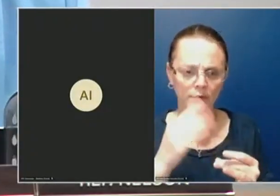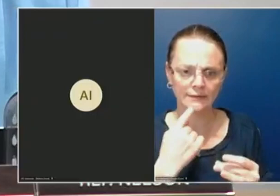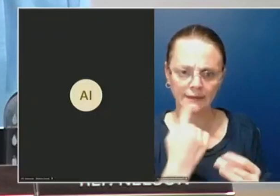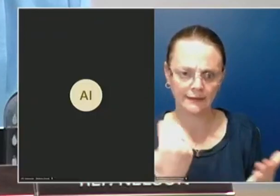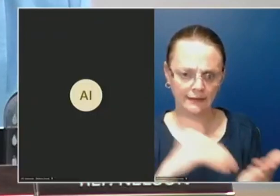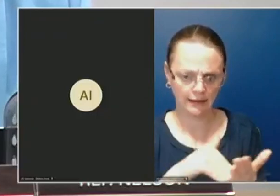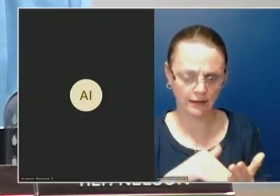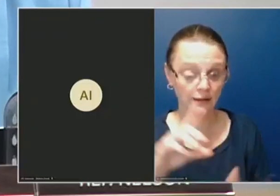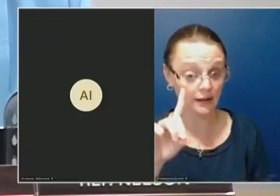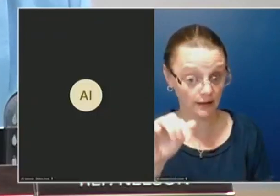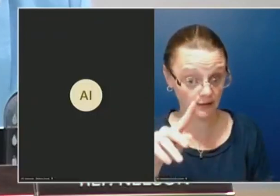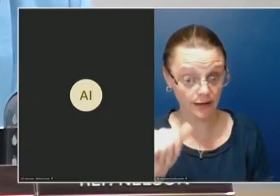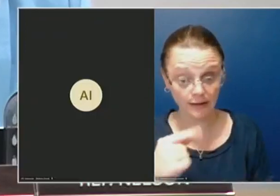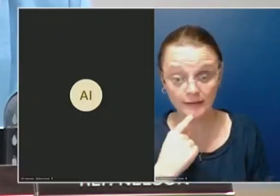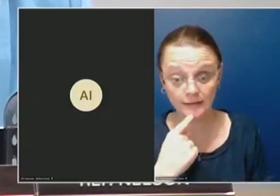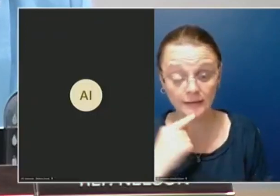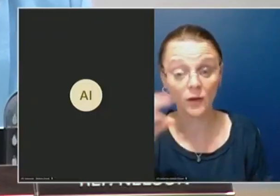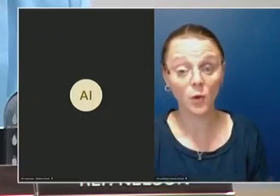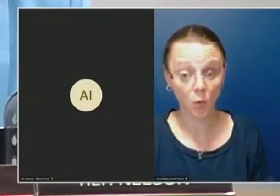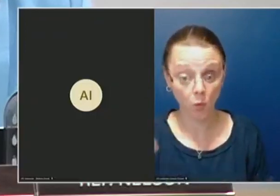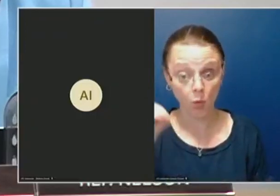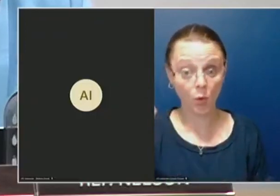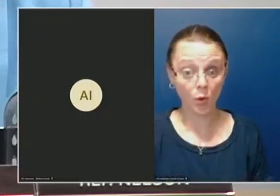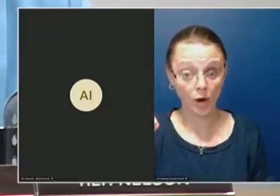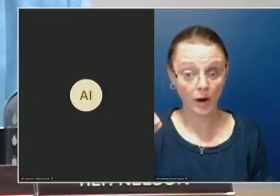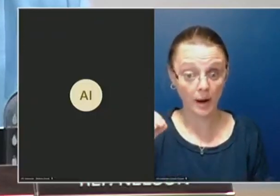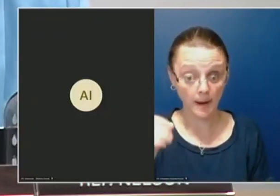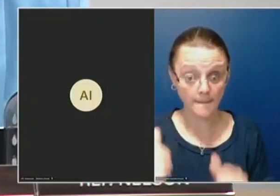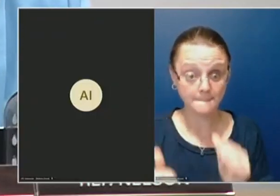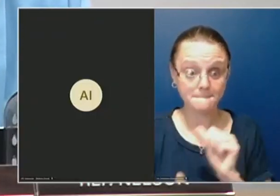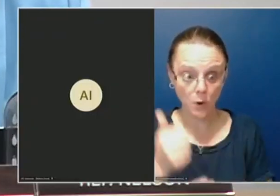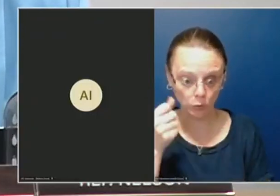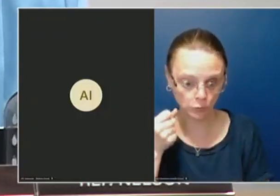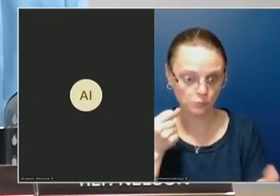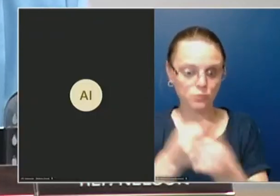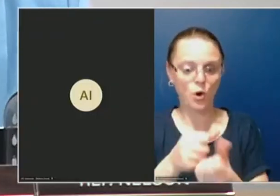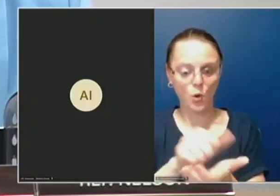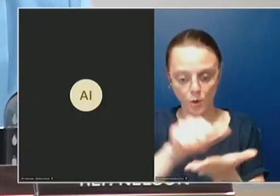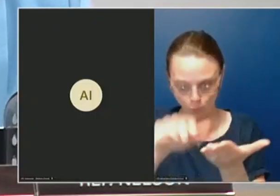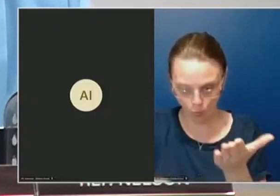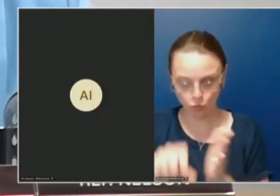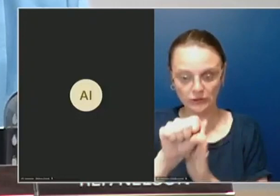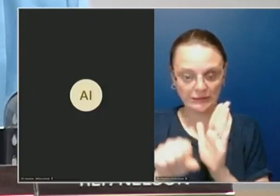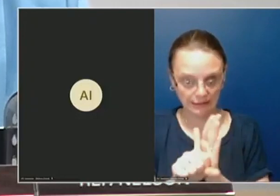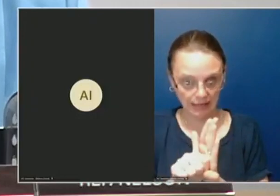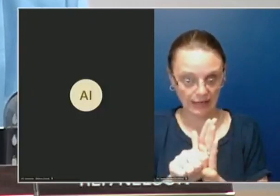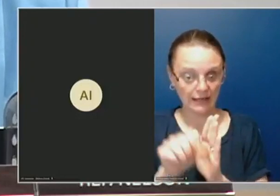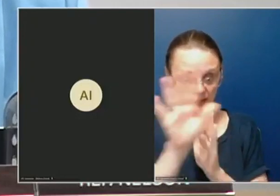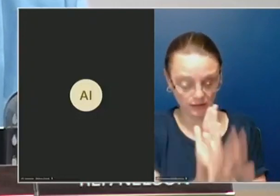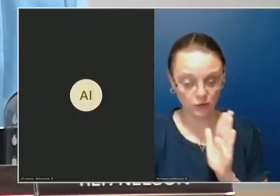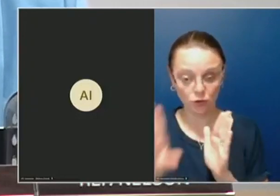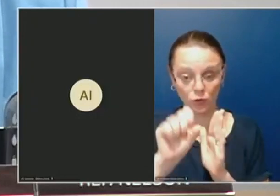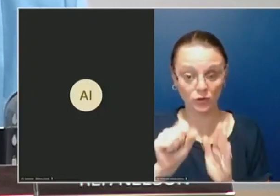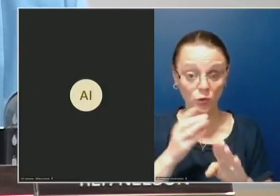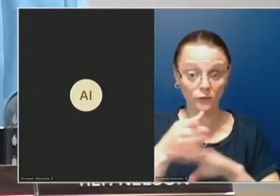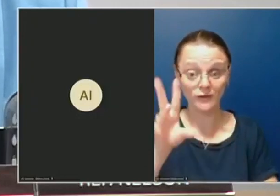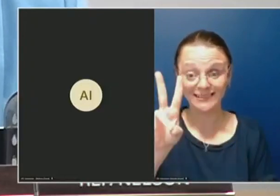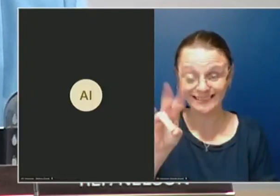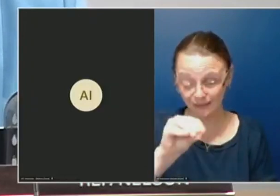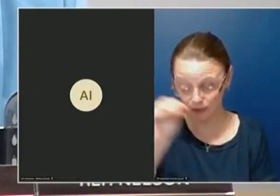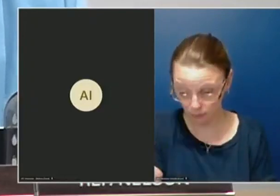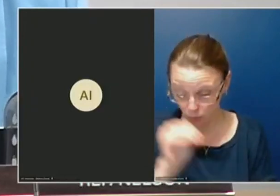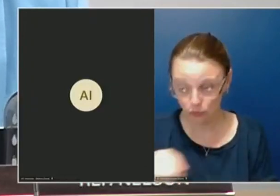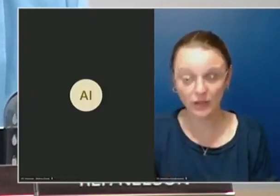data out there showing that Oregon is the most pro-abortion state in the country, with over 70% of Oregonians